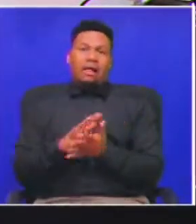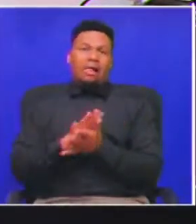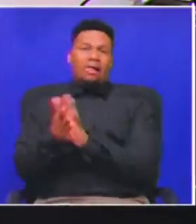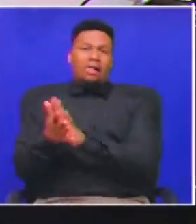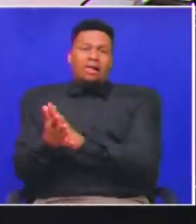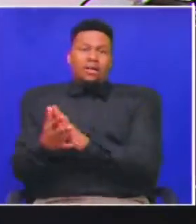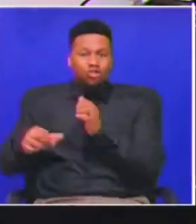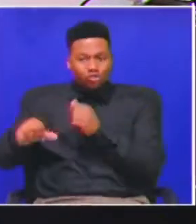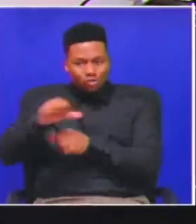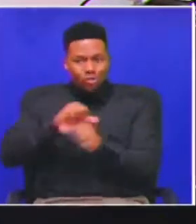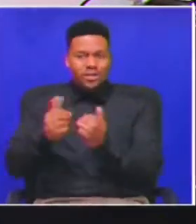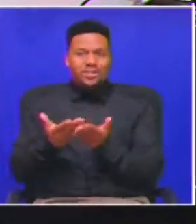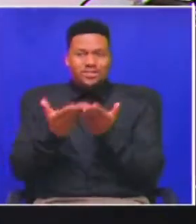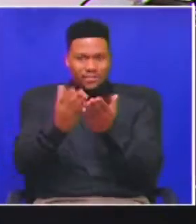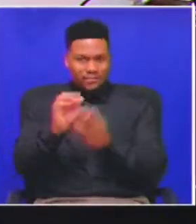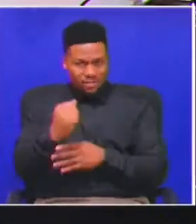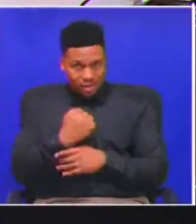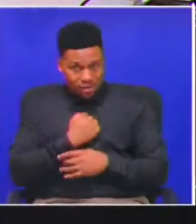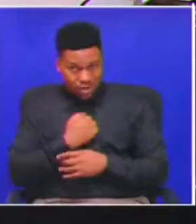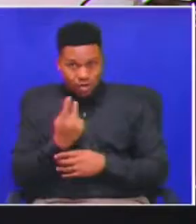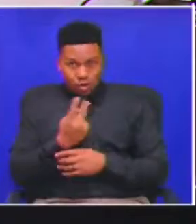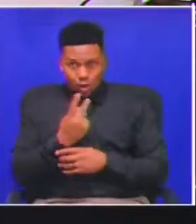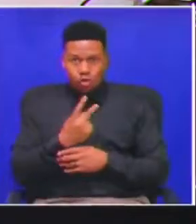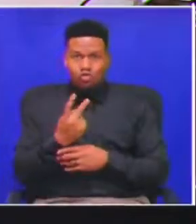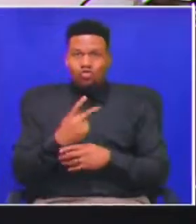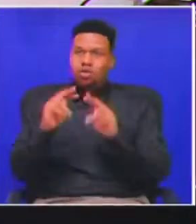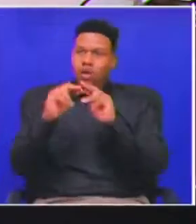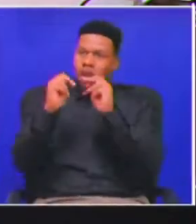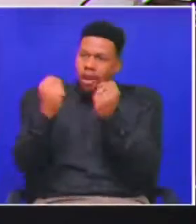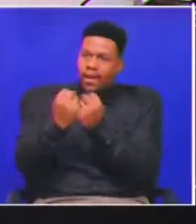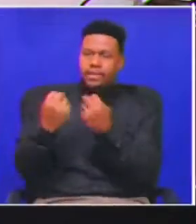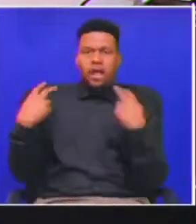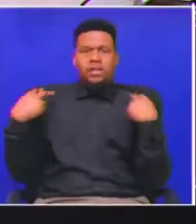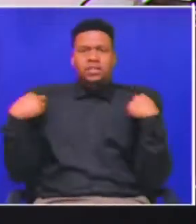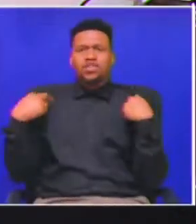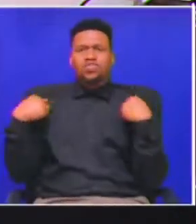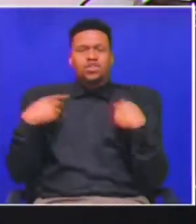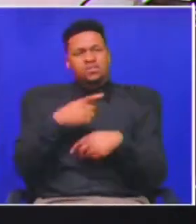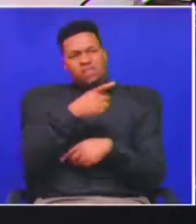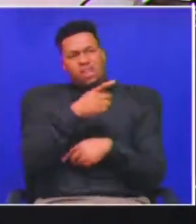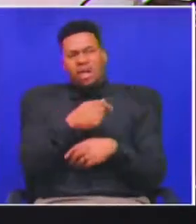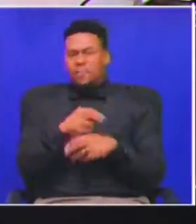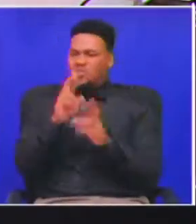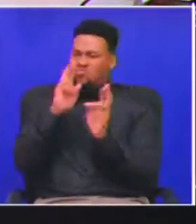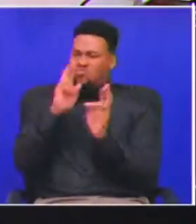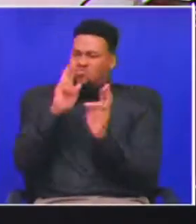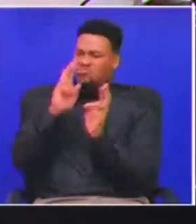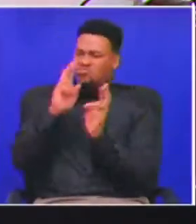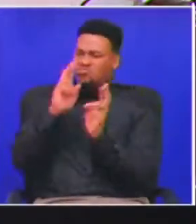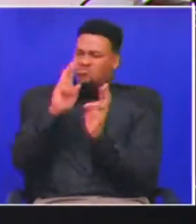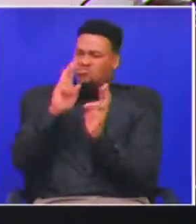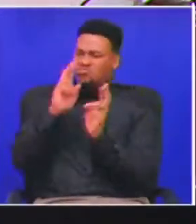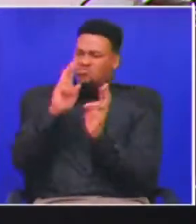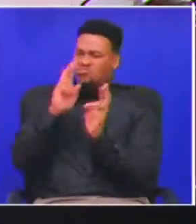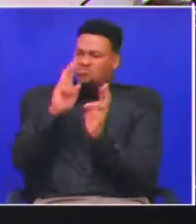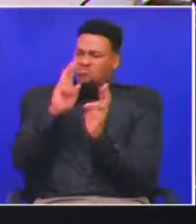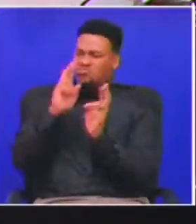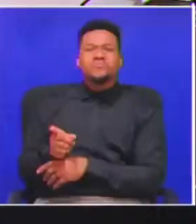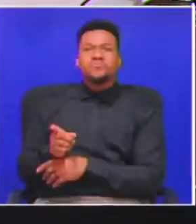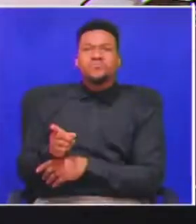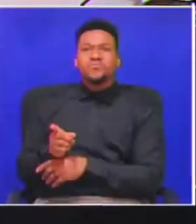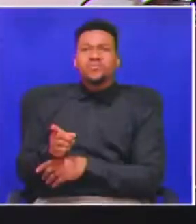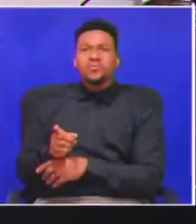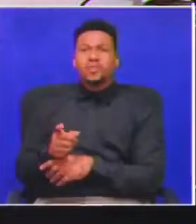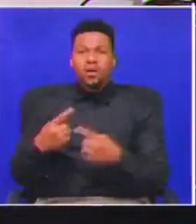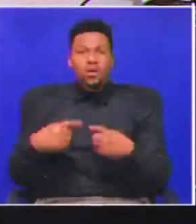national security. Many of our people were very disturbed when they saw how after a horrible bus crash